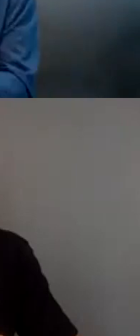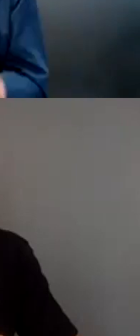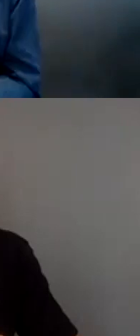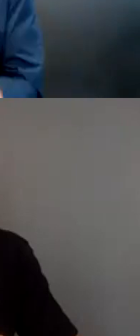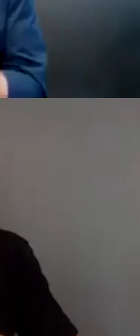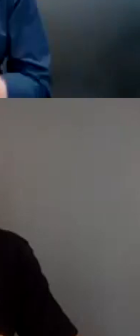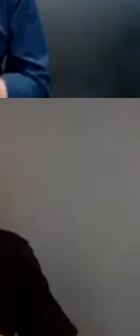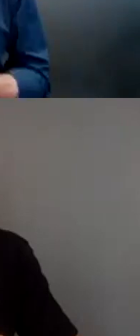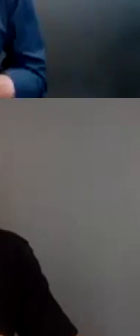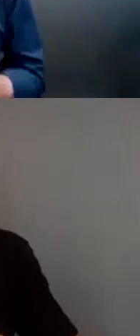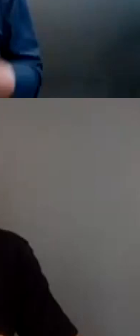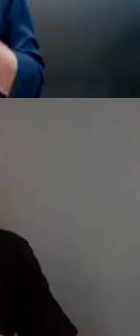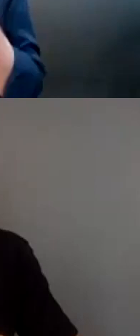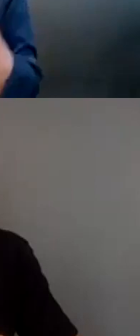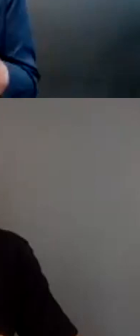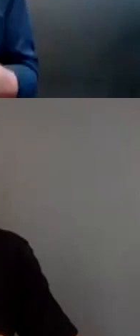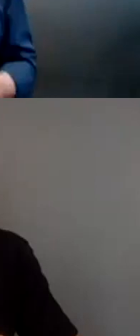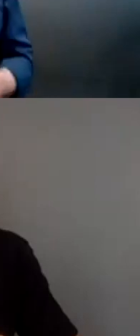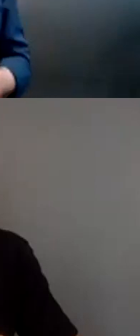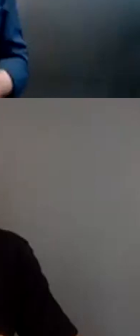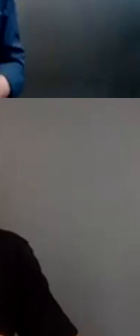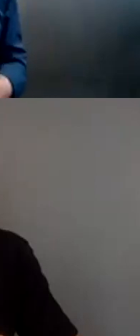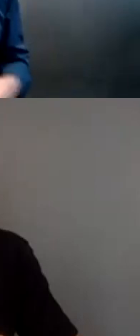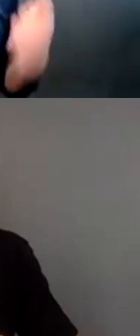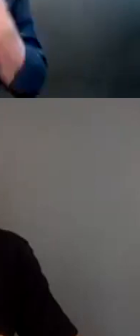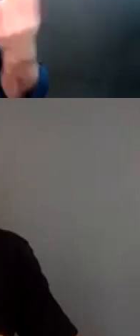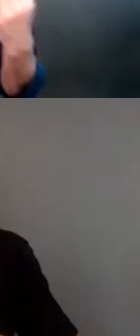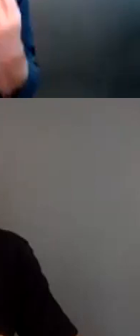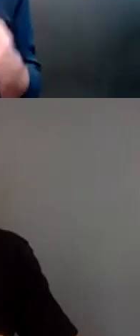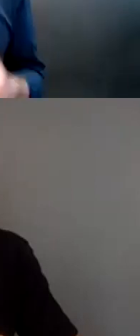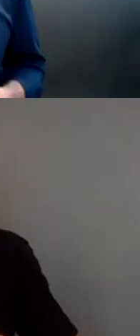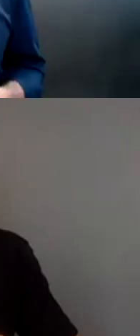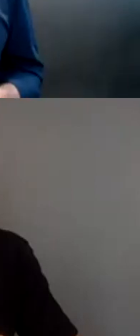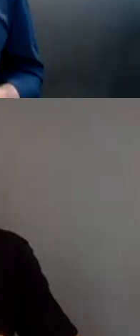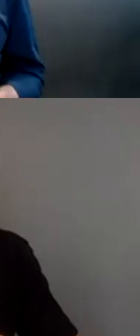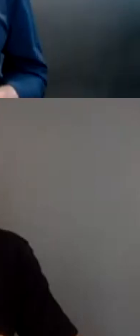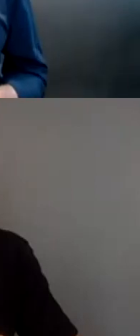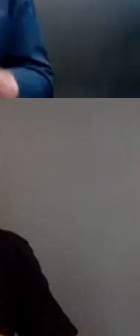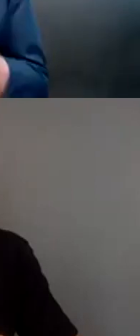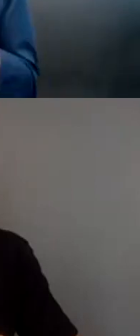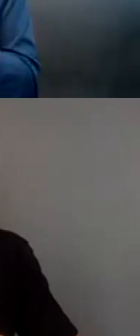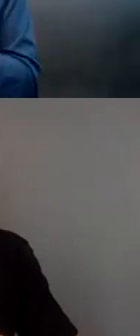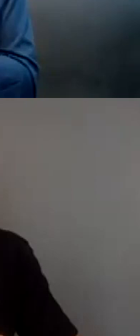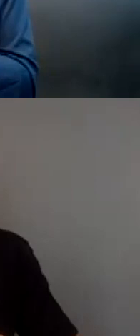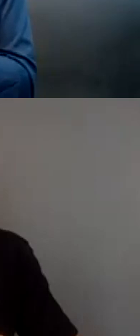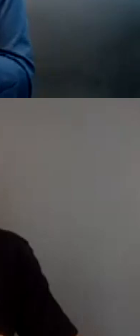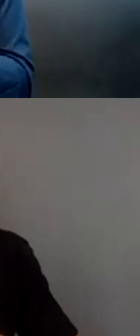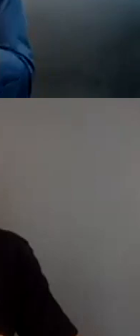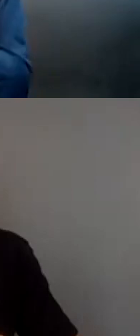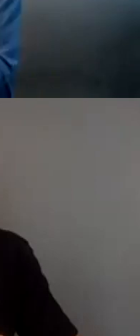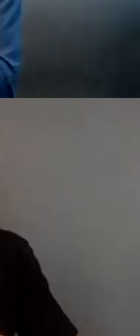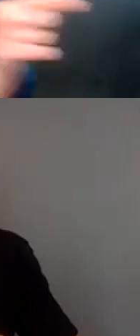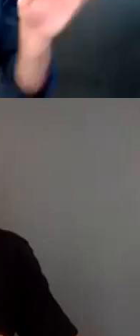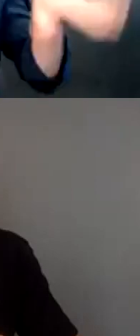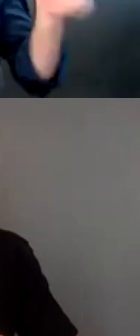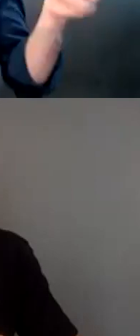and our practices, has also the effect of building bridges across siloed sectors